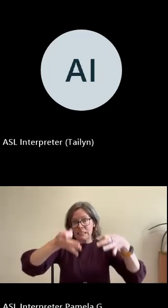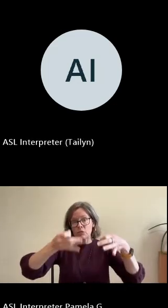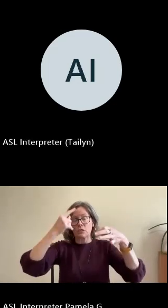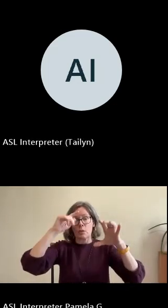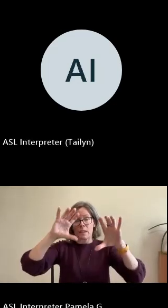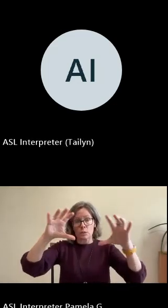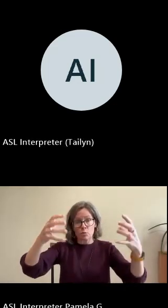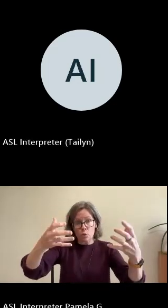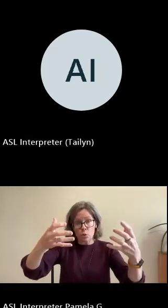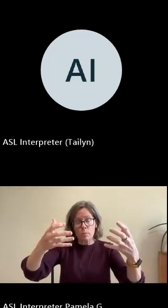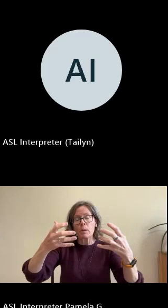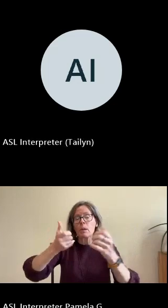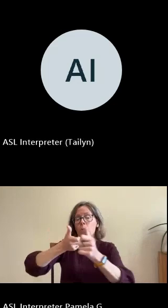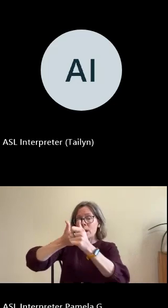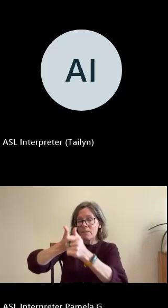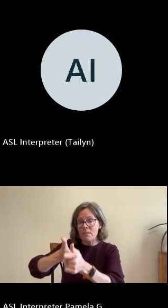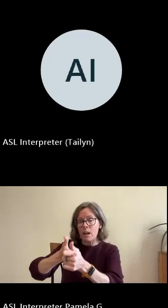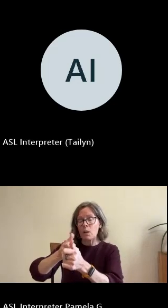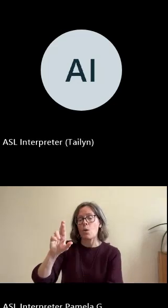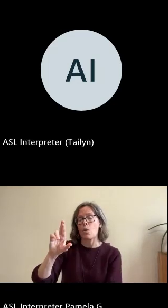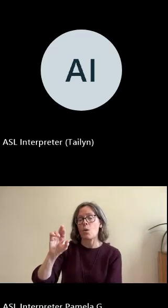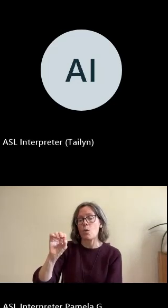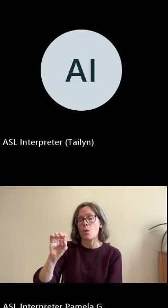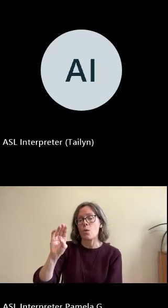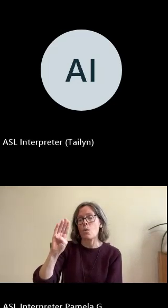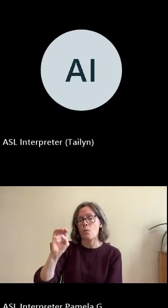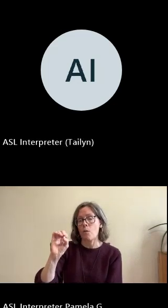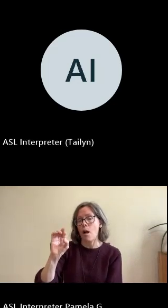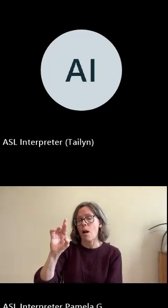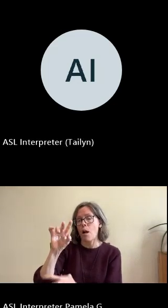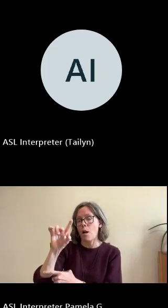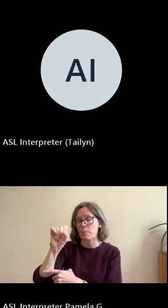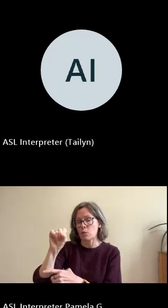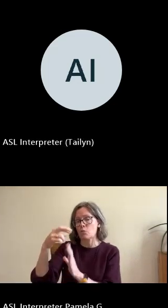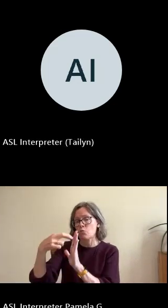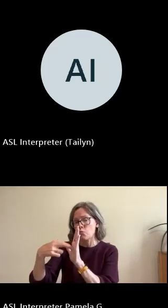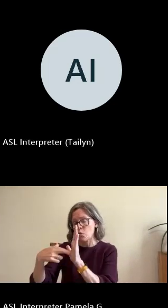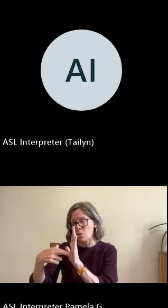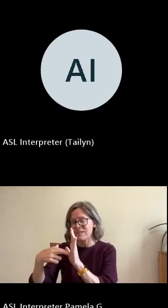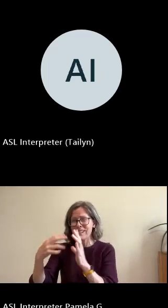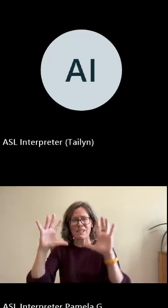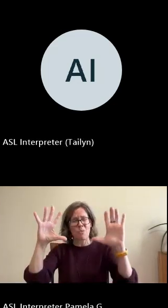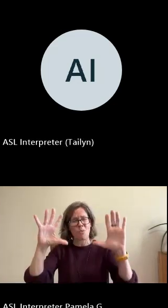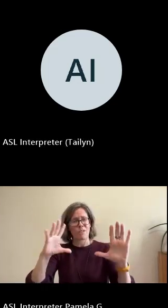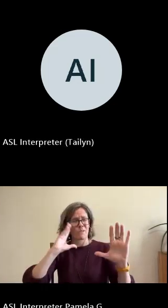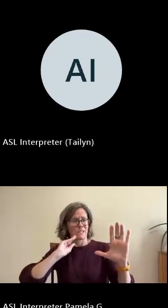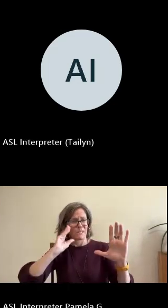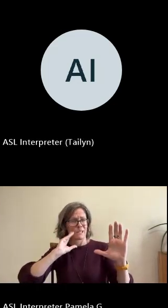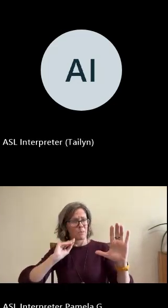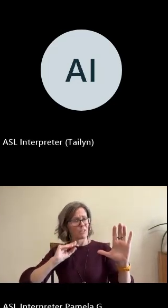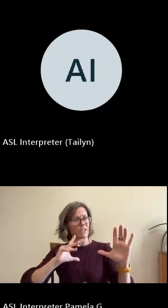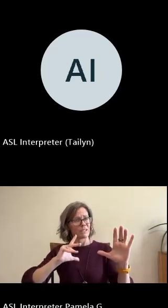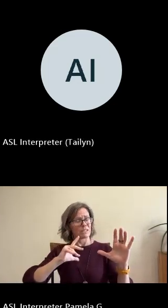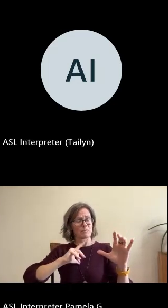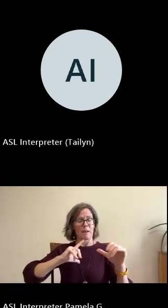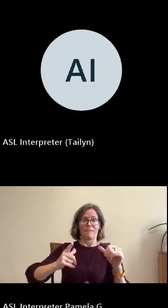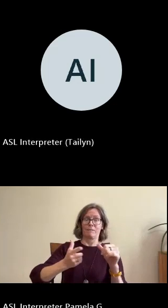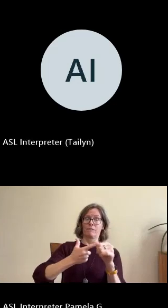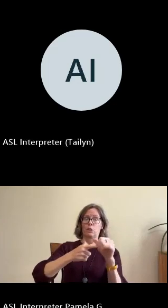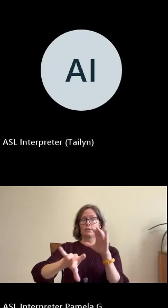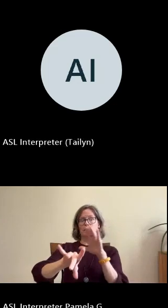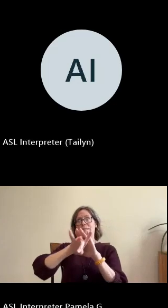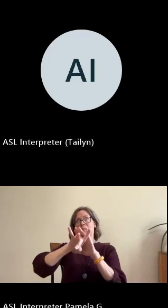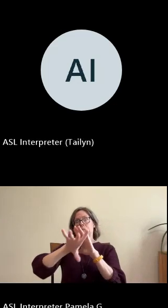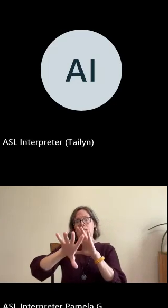We use Robert's rules. It's a great experience. It was actually my first elected position that I ever had.